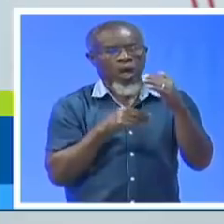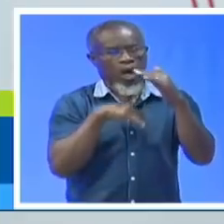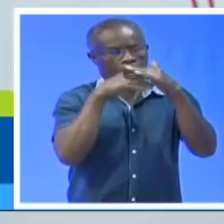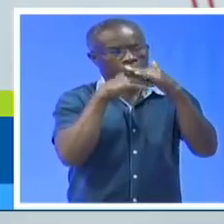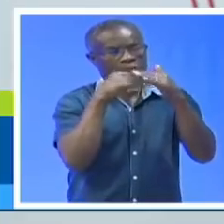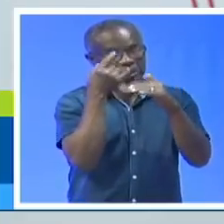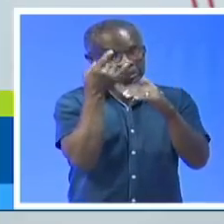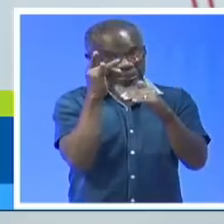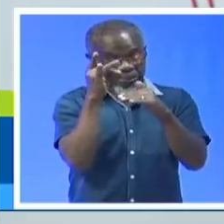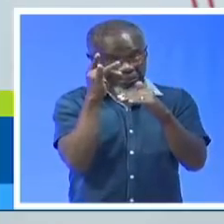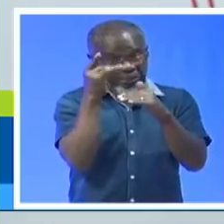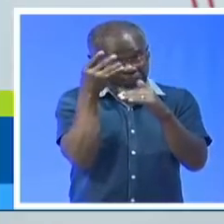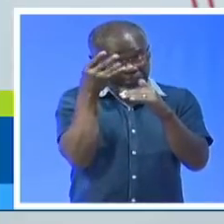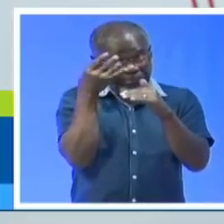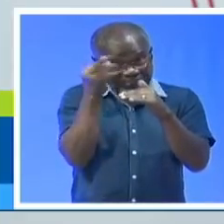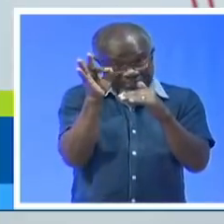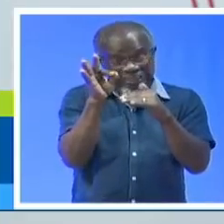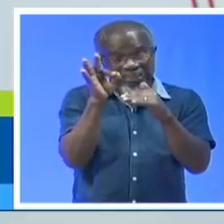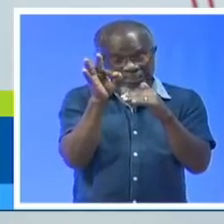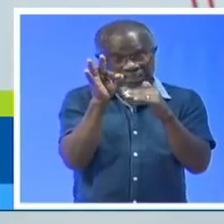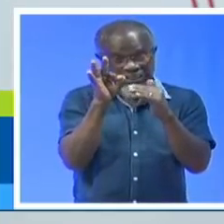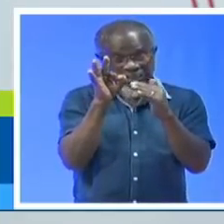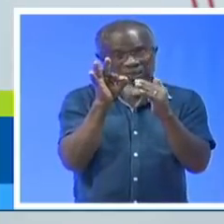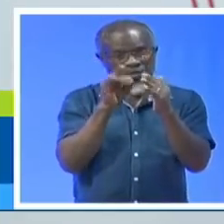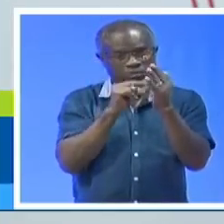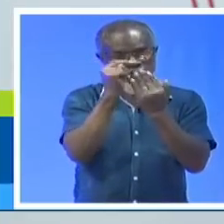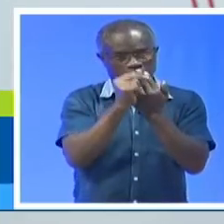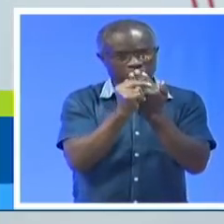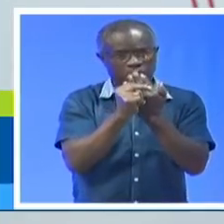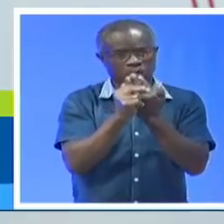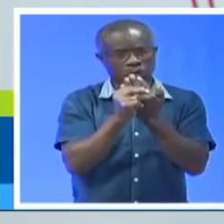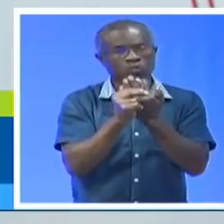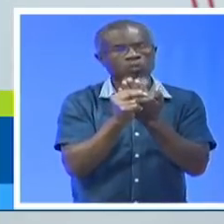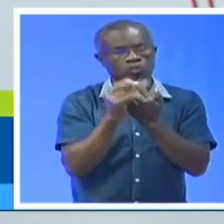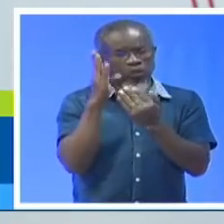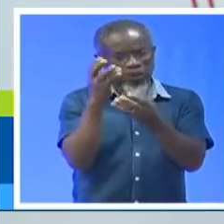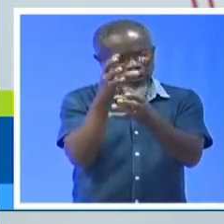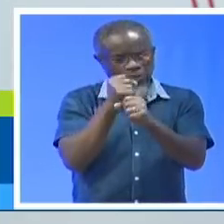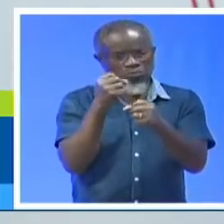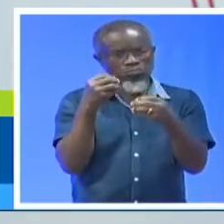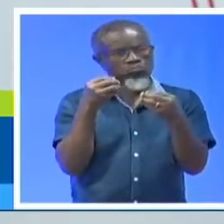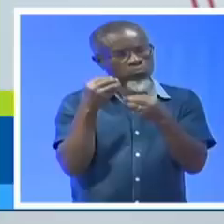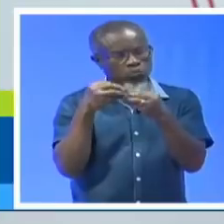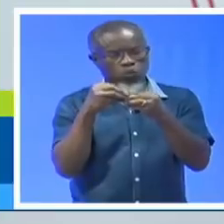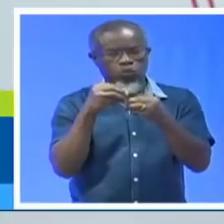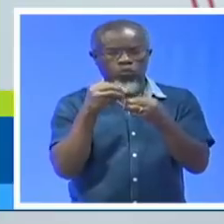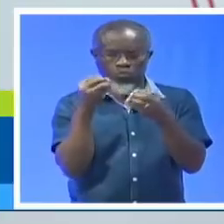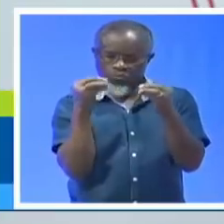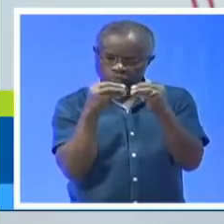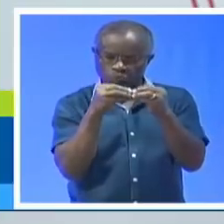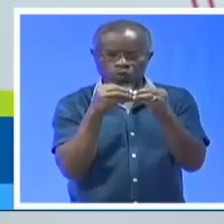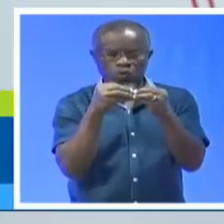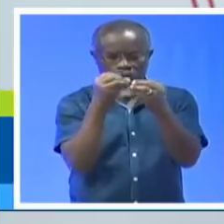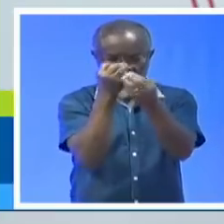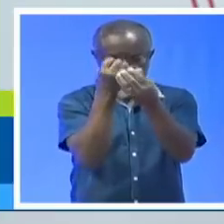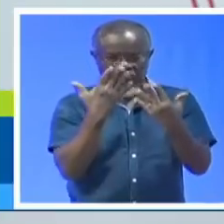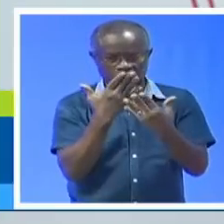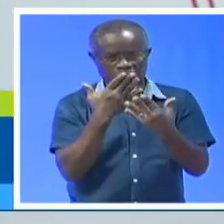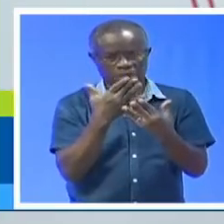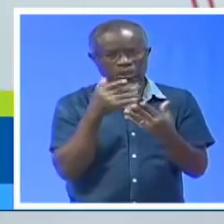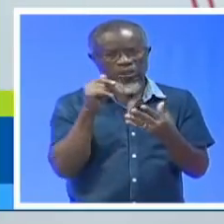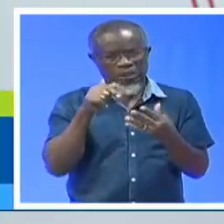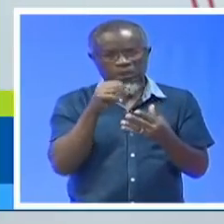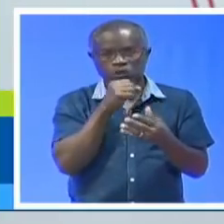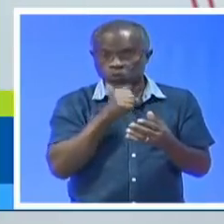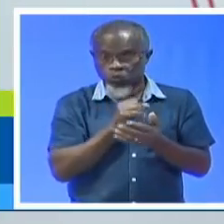report this morning. During the week 7th to 13th November, well, this is old data. Positive